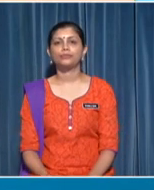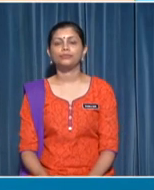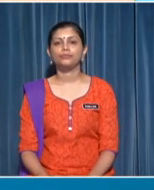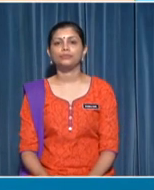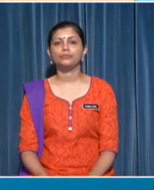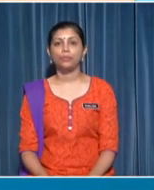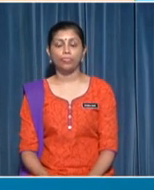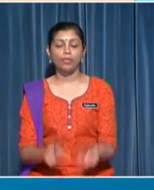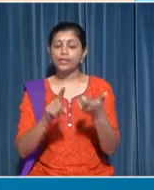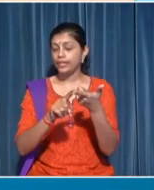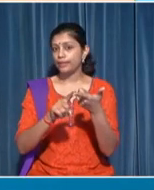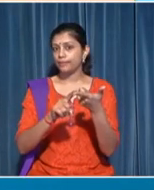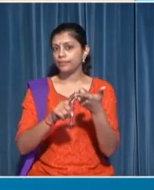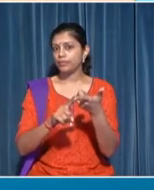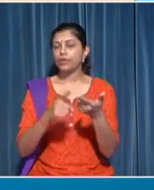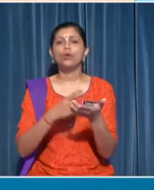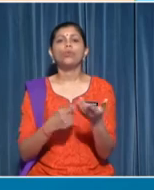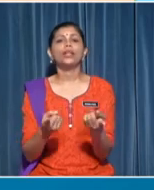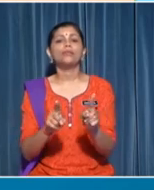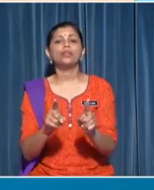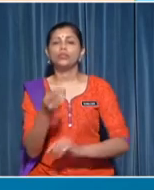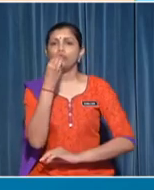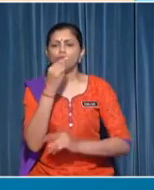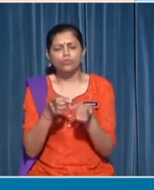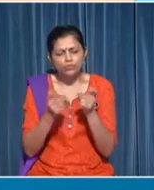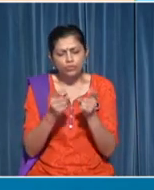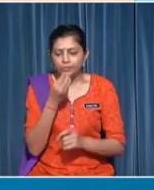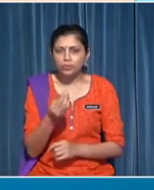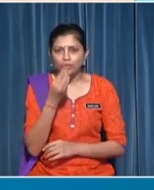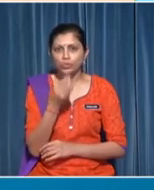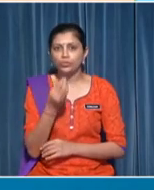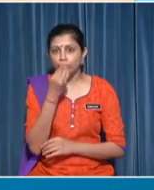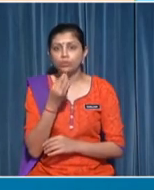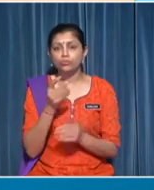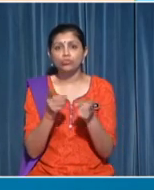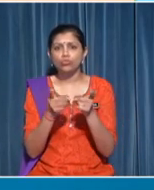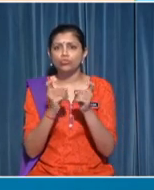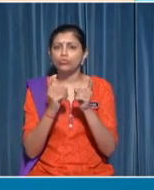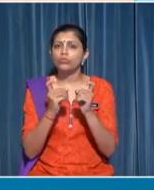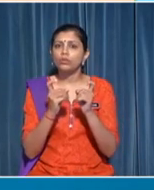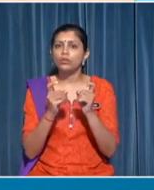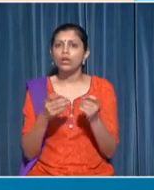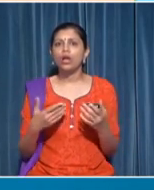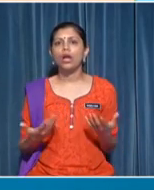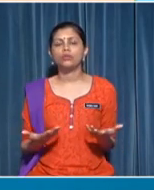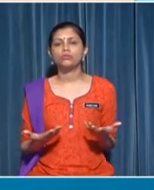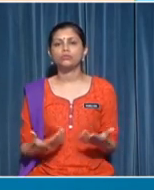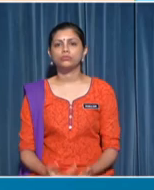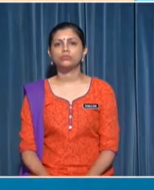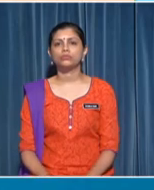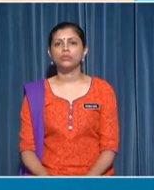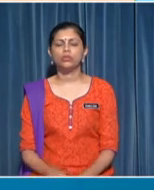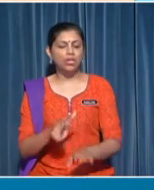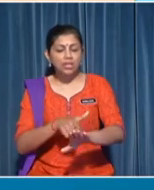happens if we eat too quickly? Let's say you're late for something, but you must eat because you're